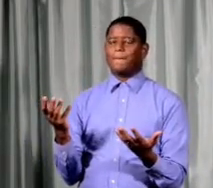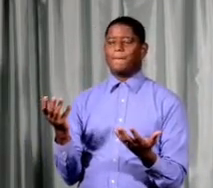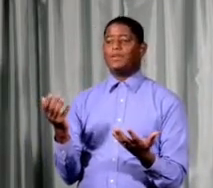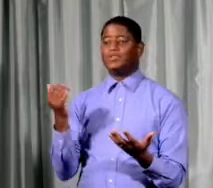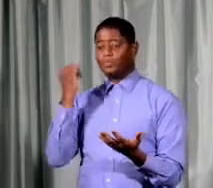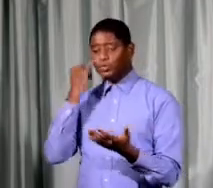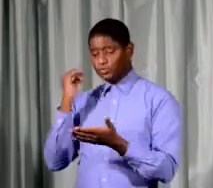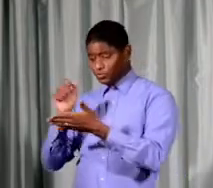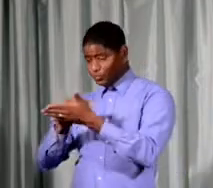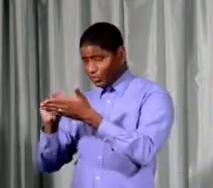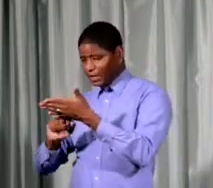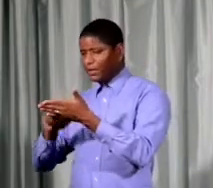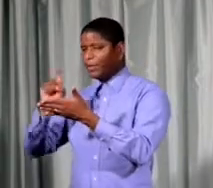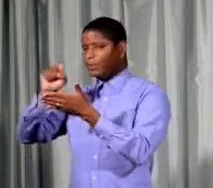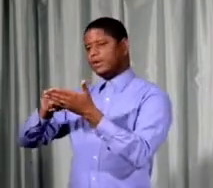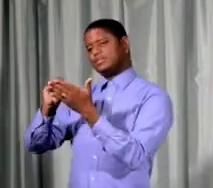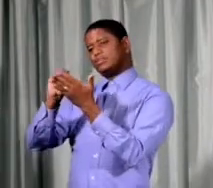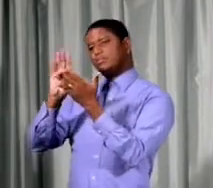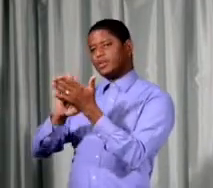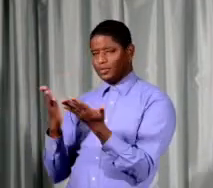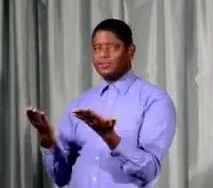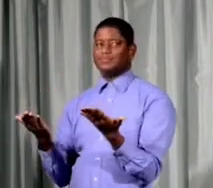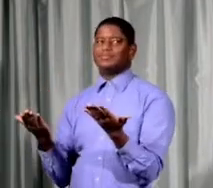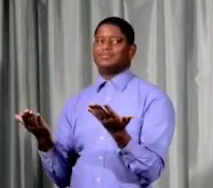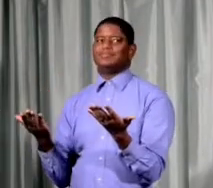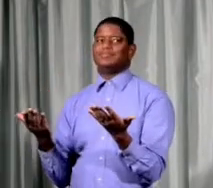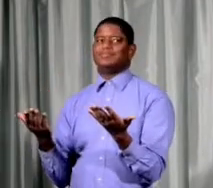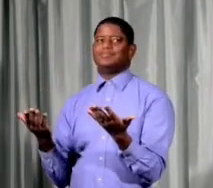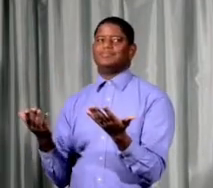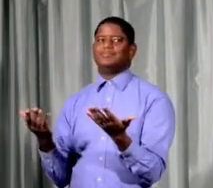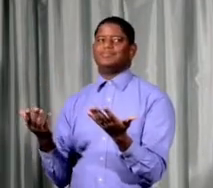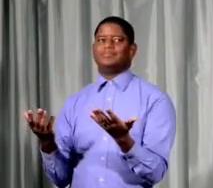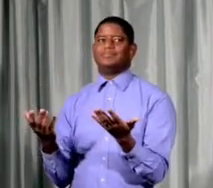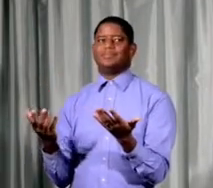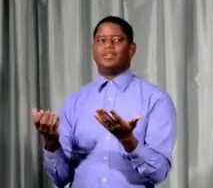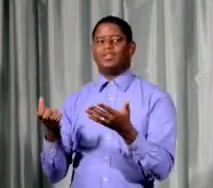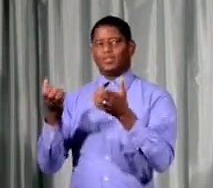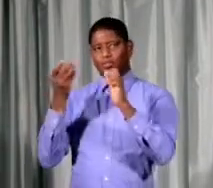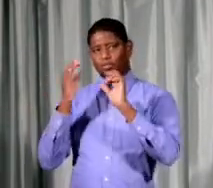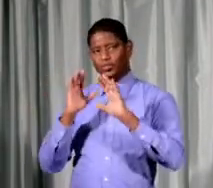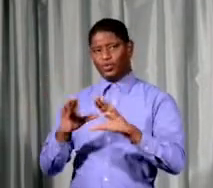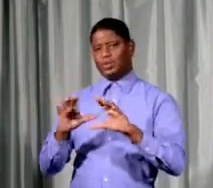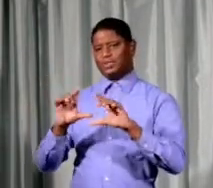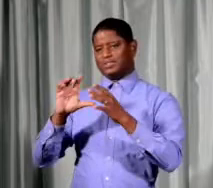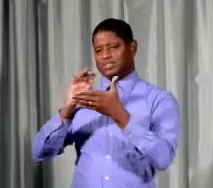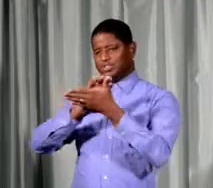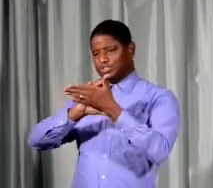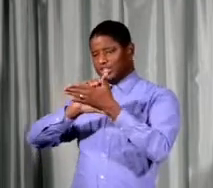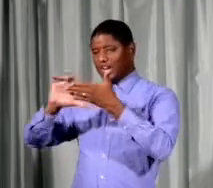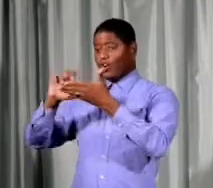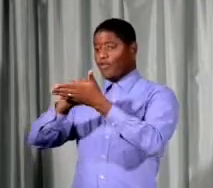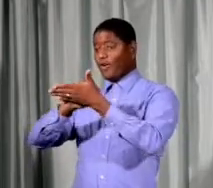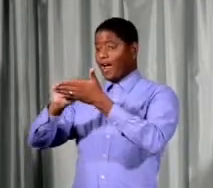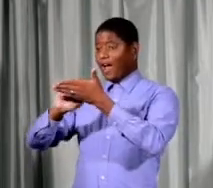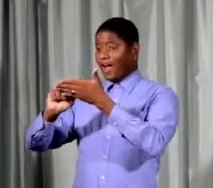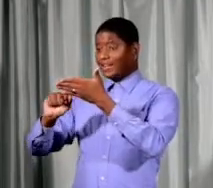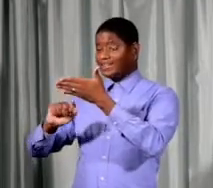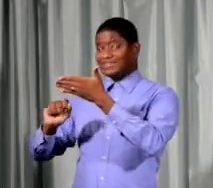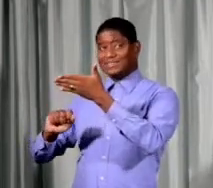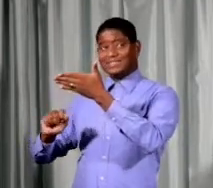somebody, and then you or somebody has to record you wrote out this check and how it affects your cash,